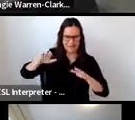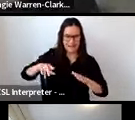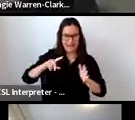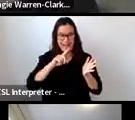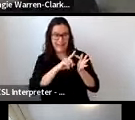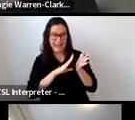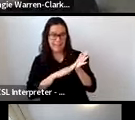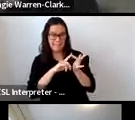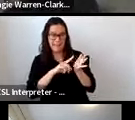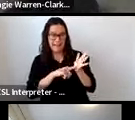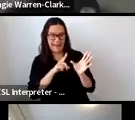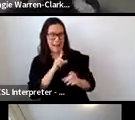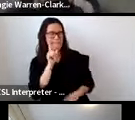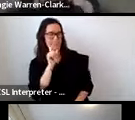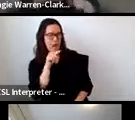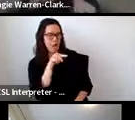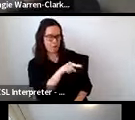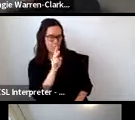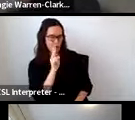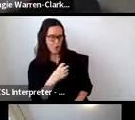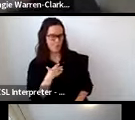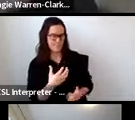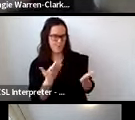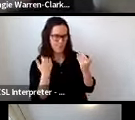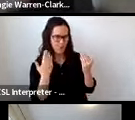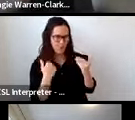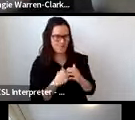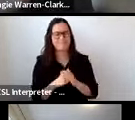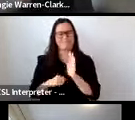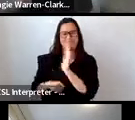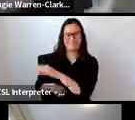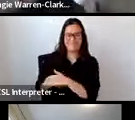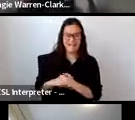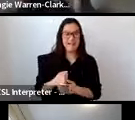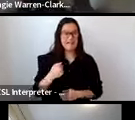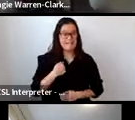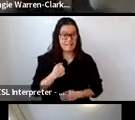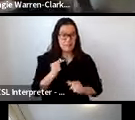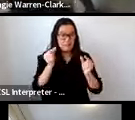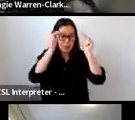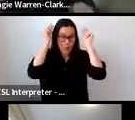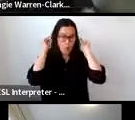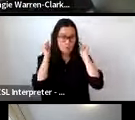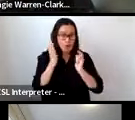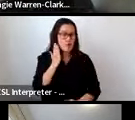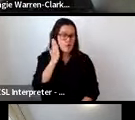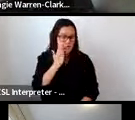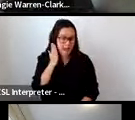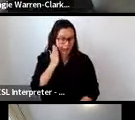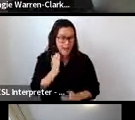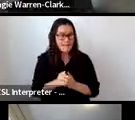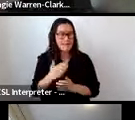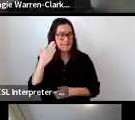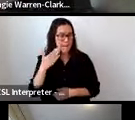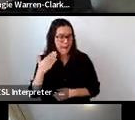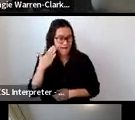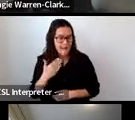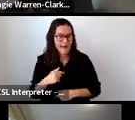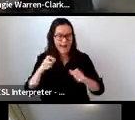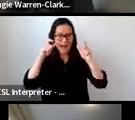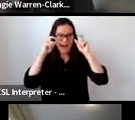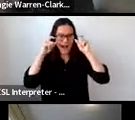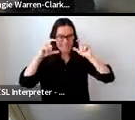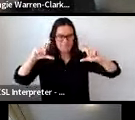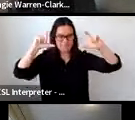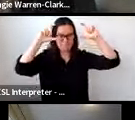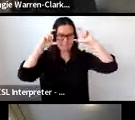I'll pretend that's true. Short blonde grey hair, pahia, big glasses, in